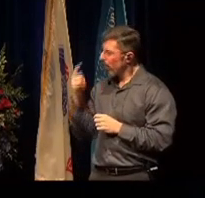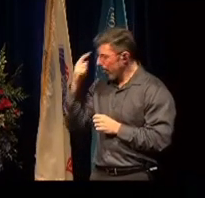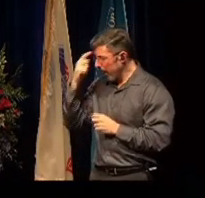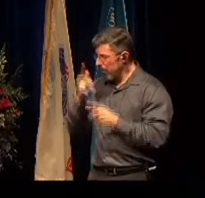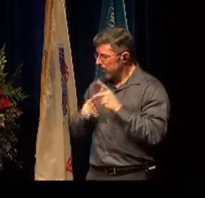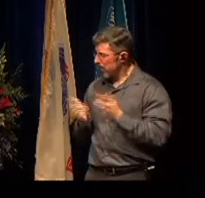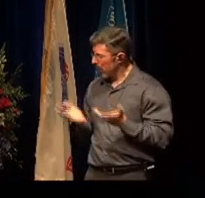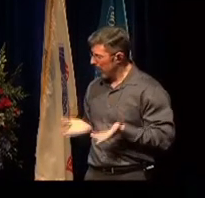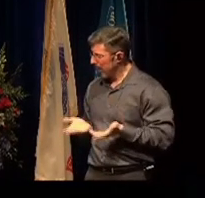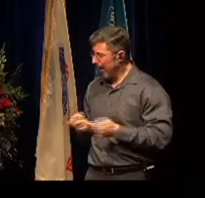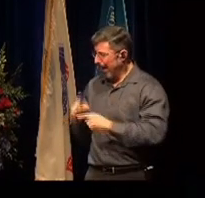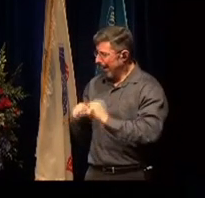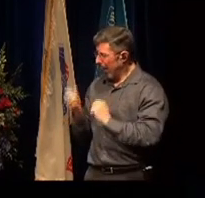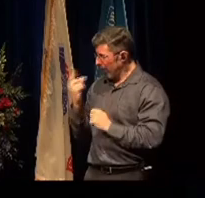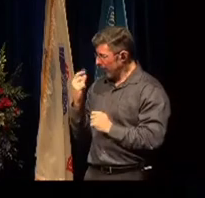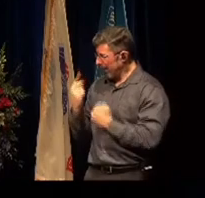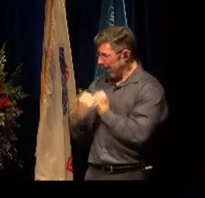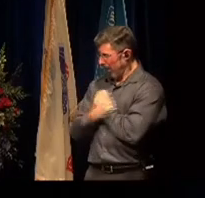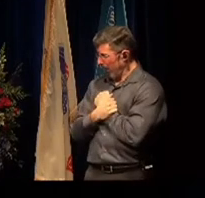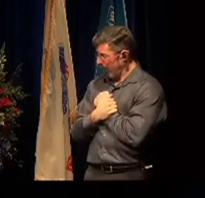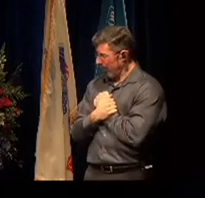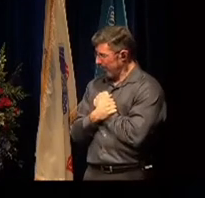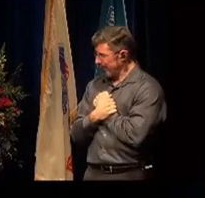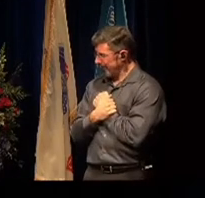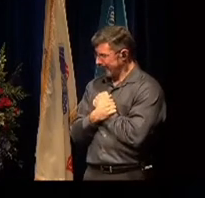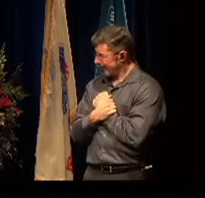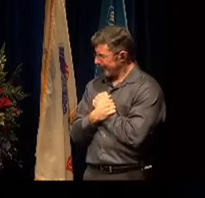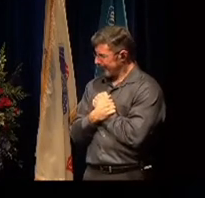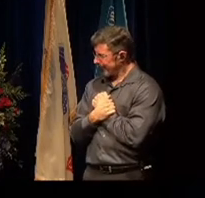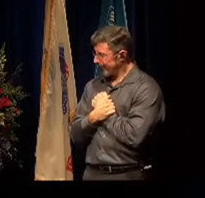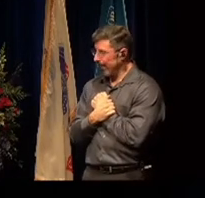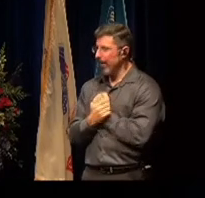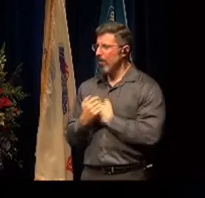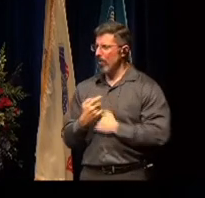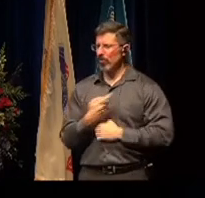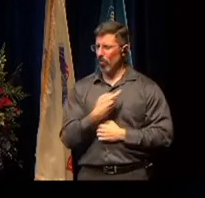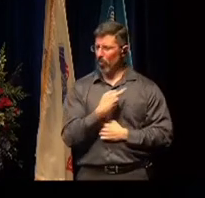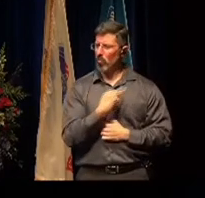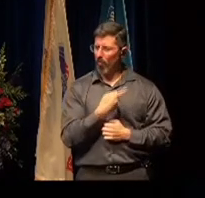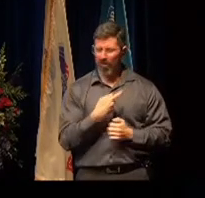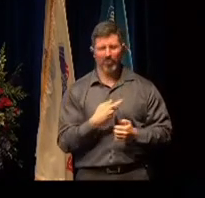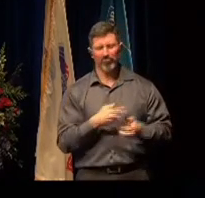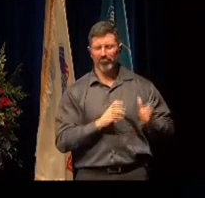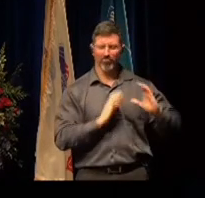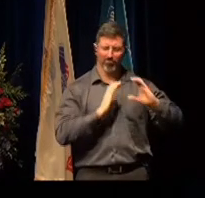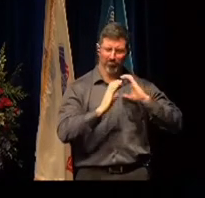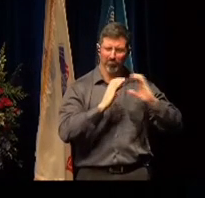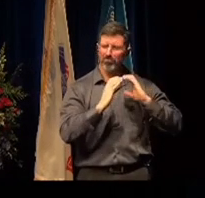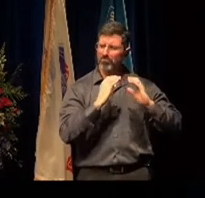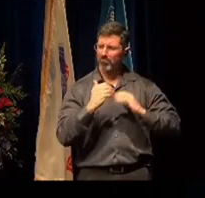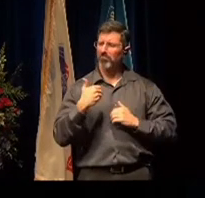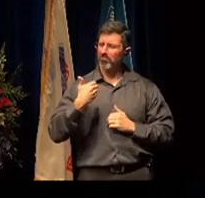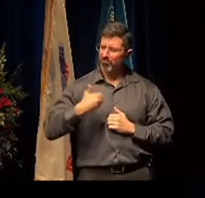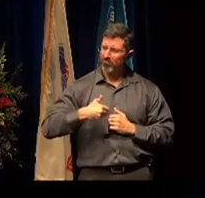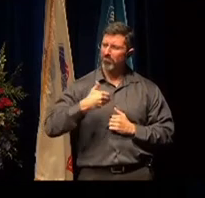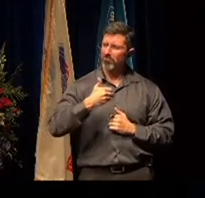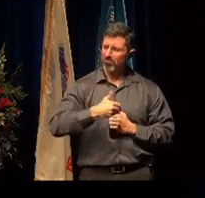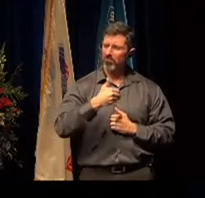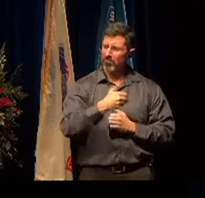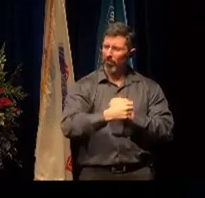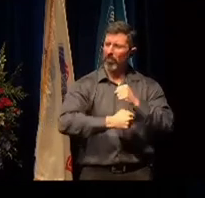have the capacity to understand love?" We continued this conversation over the years, and Gary taught me the value of